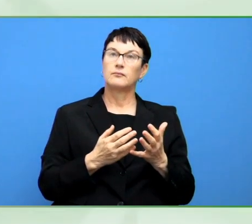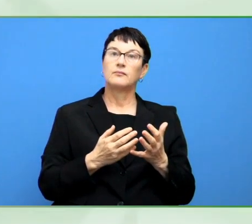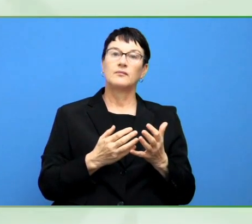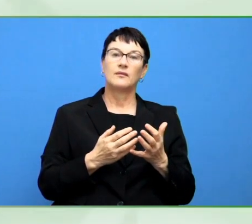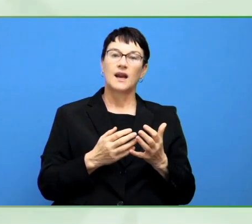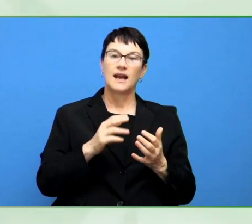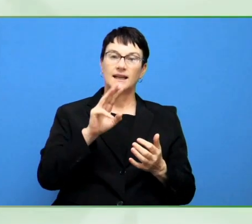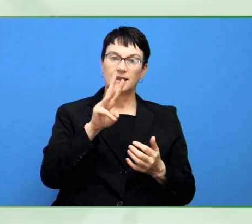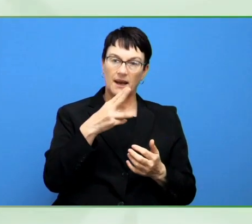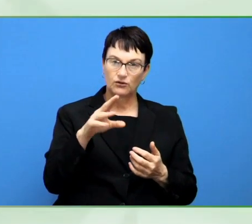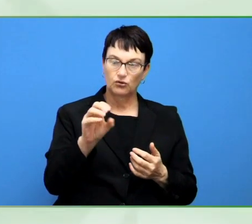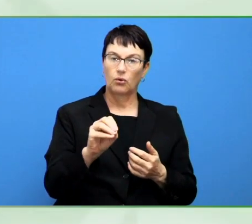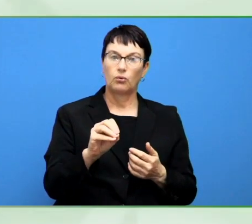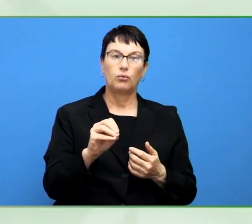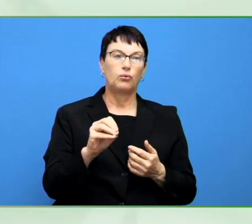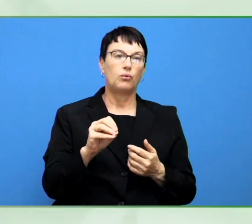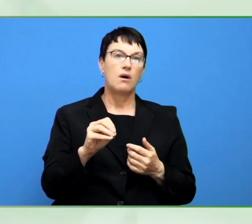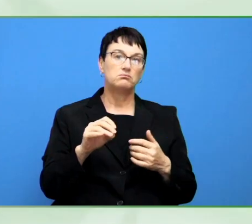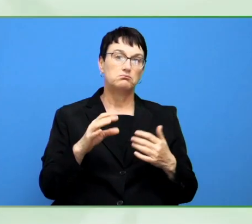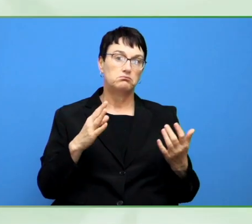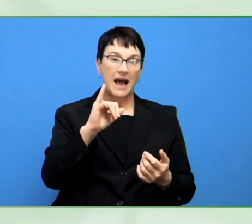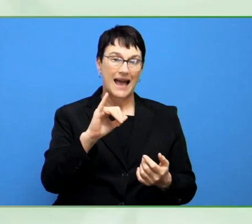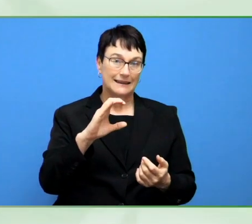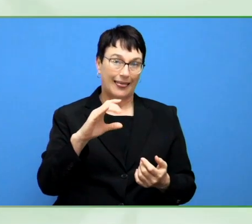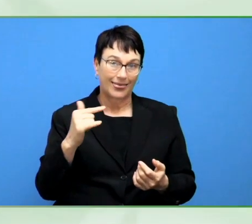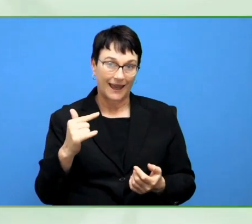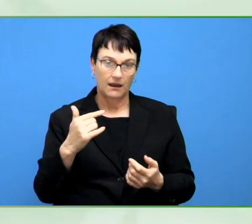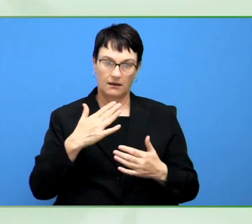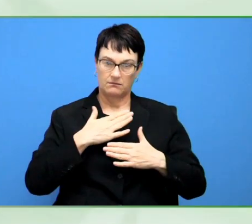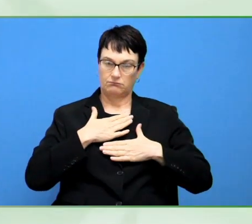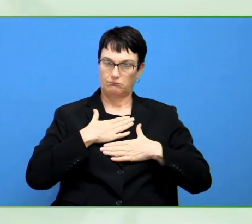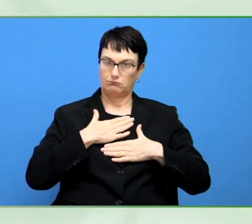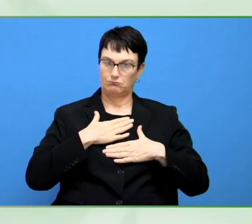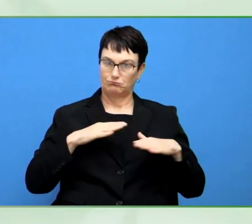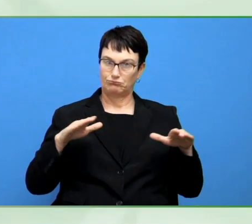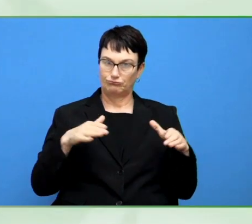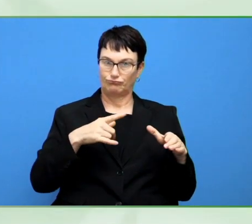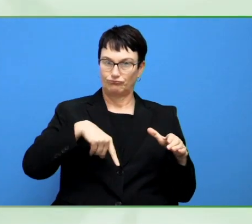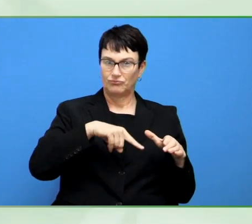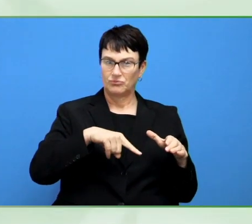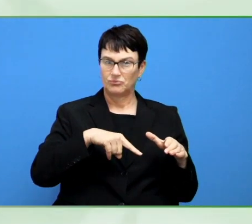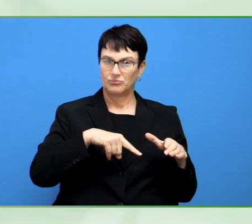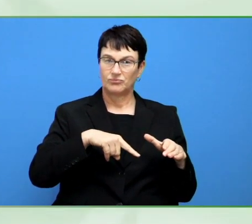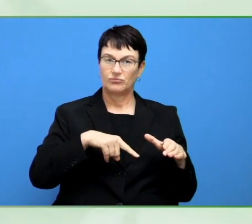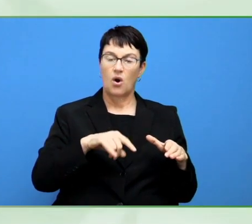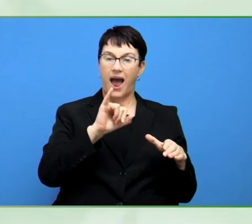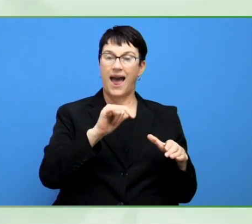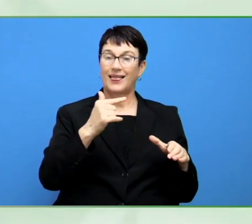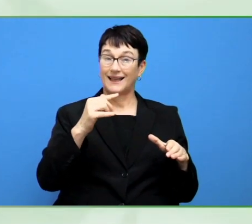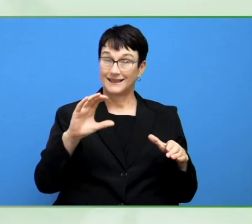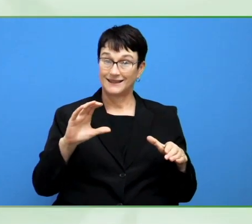I think we can provide a very good platform for those different